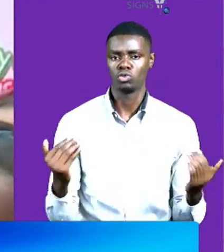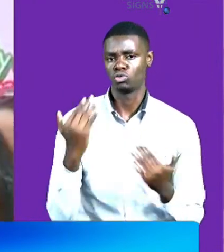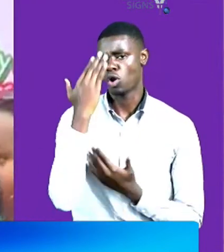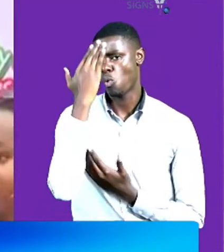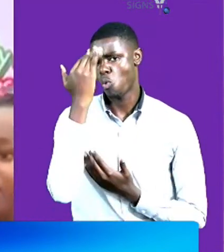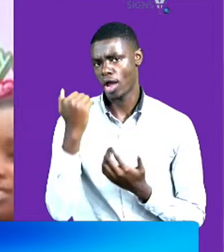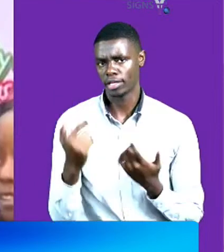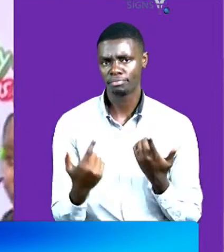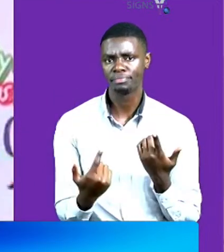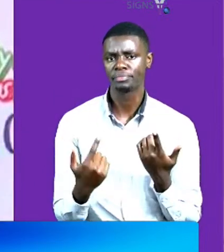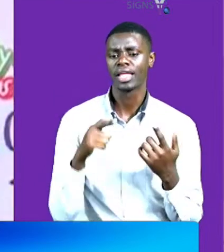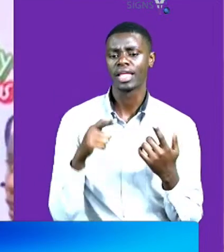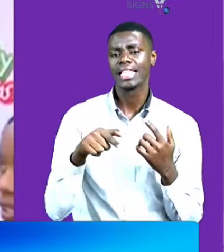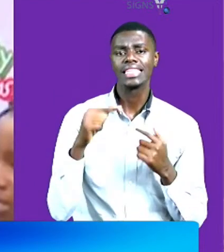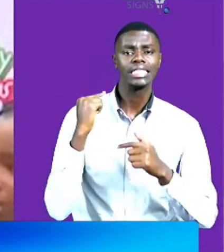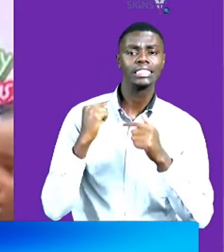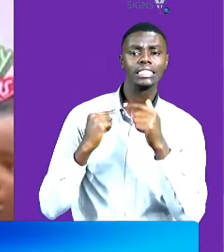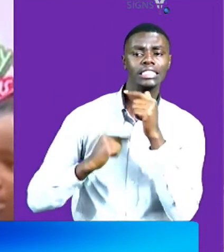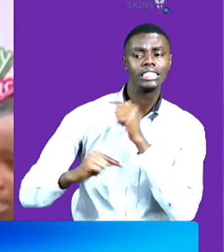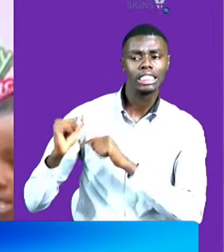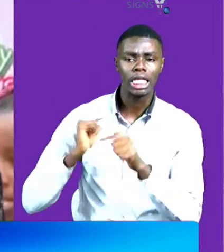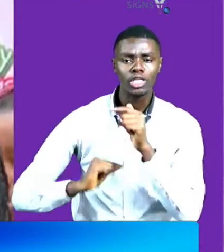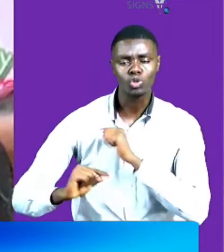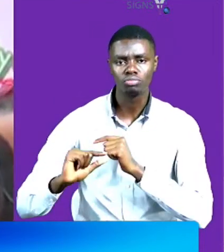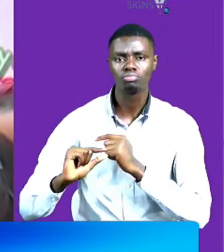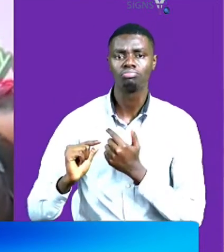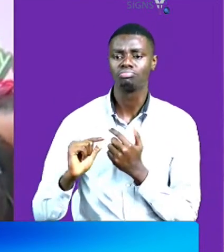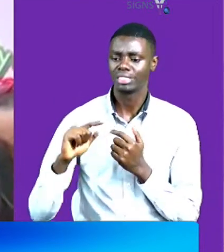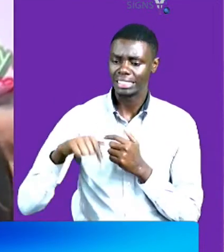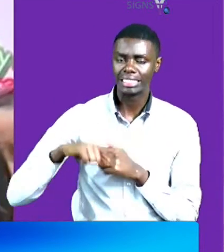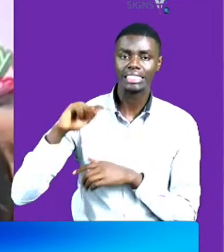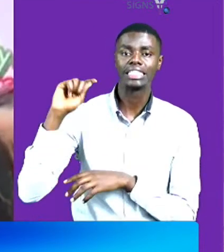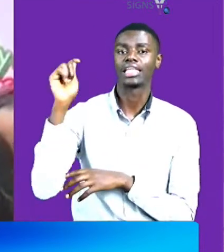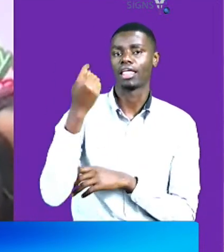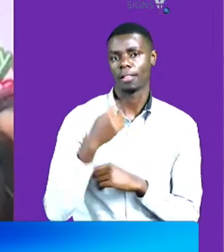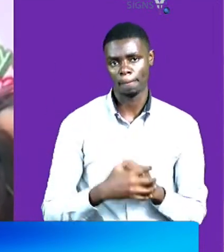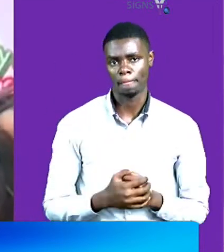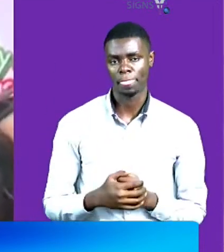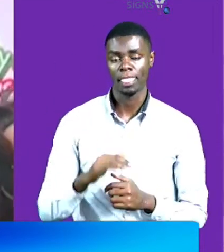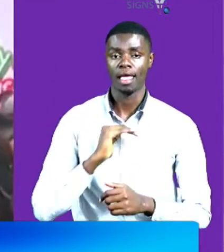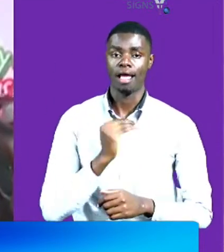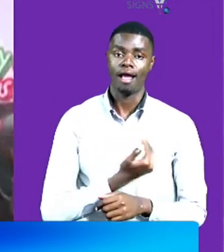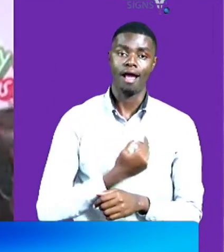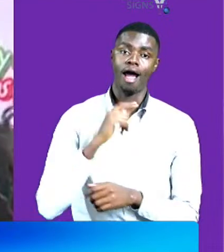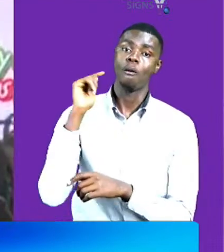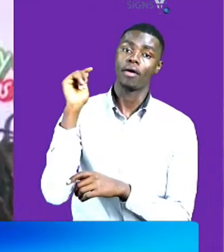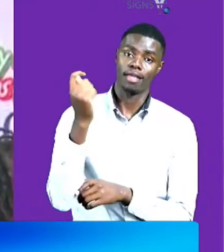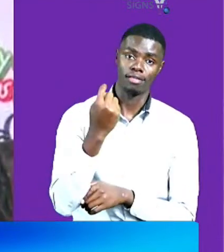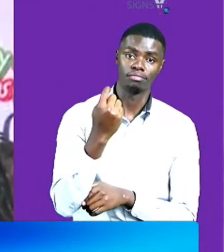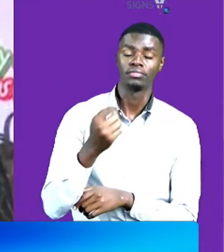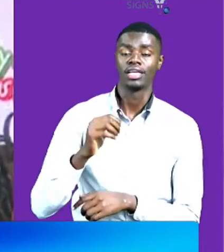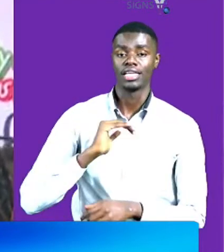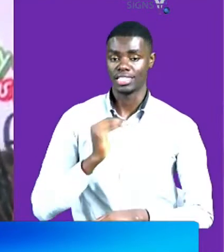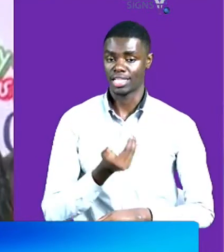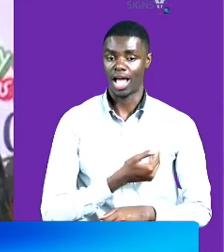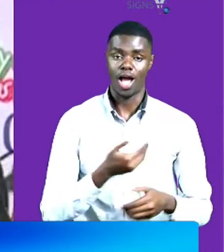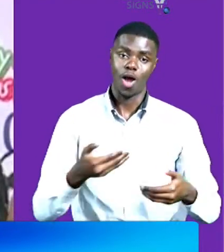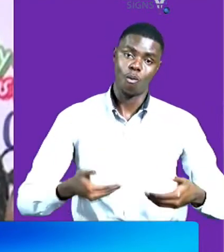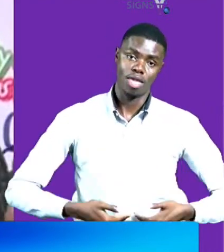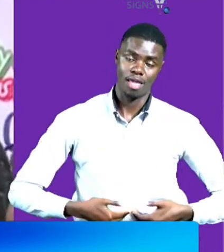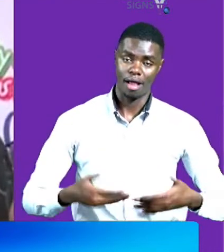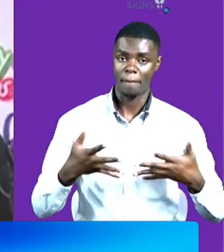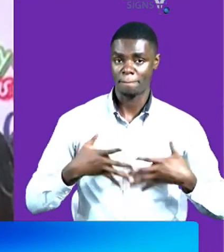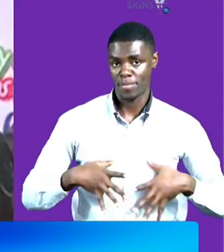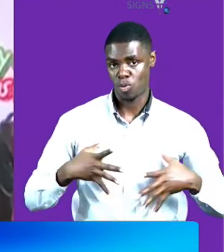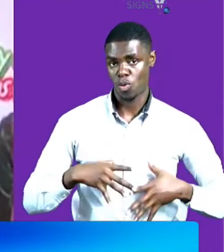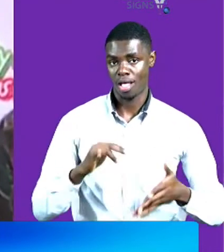because this generation is Kenya. Our Kenya is our young people. And